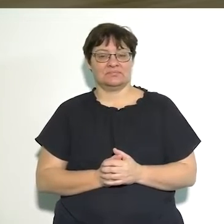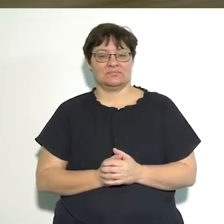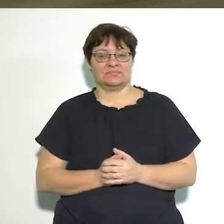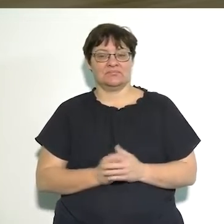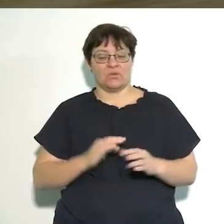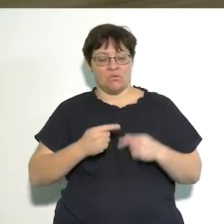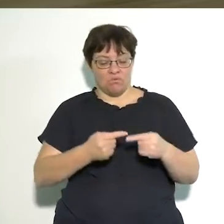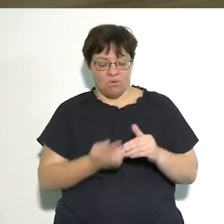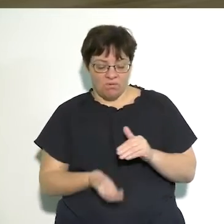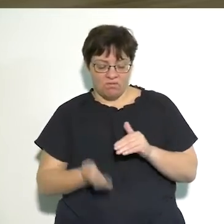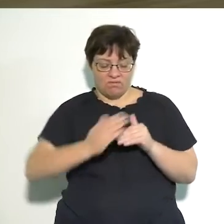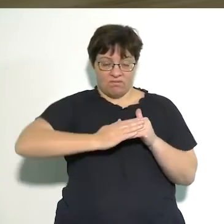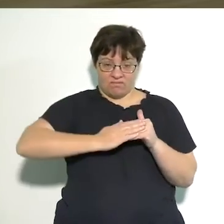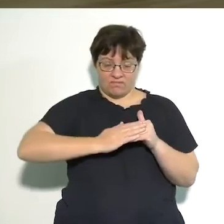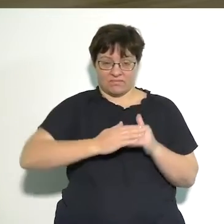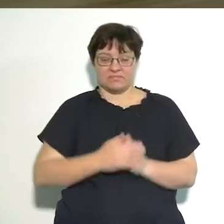Roll it over,